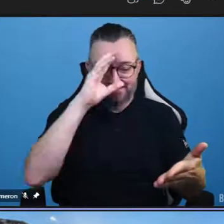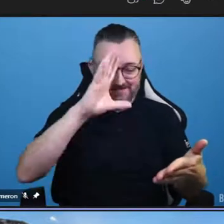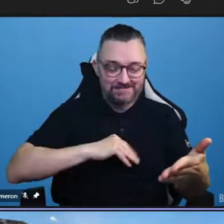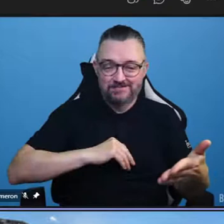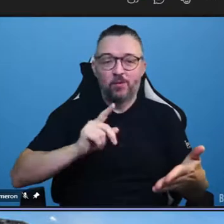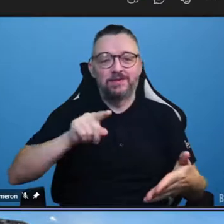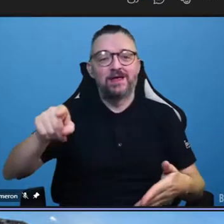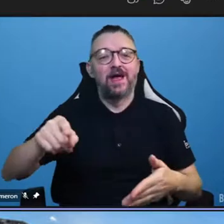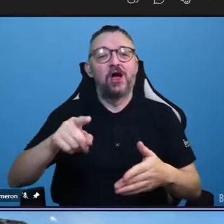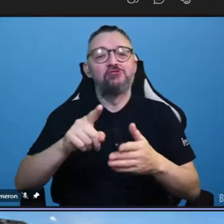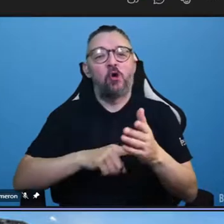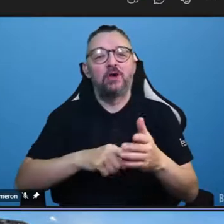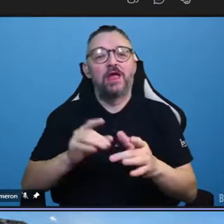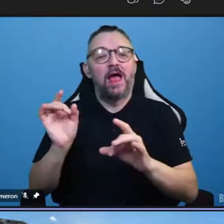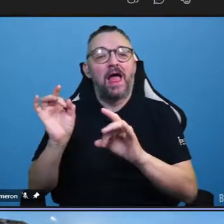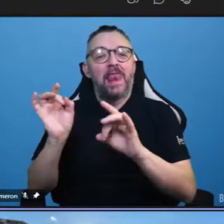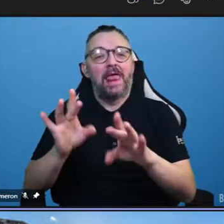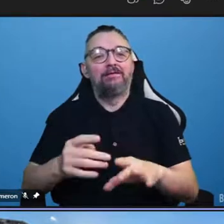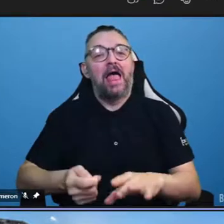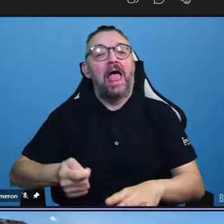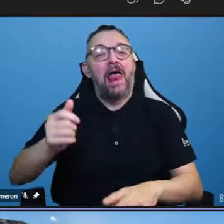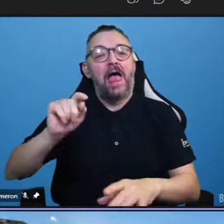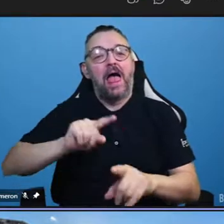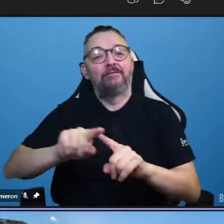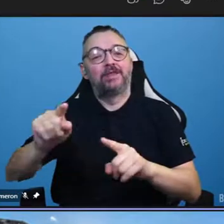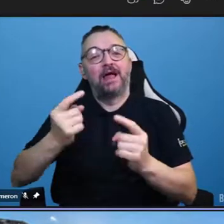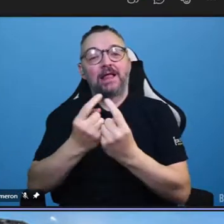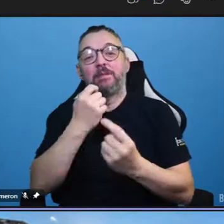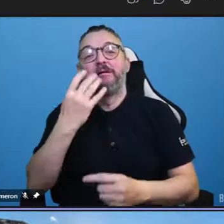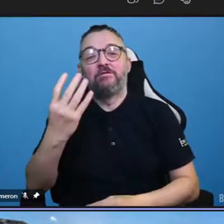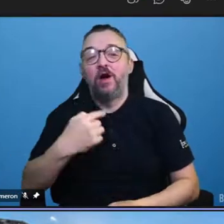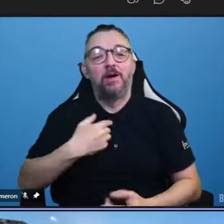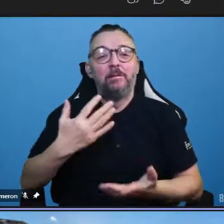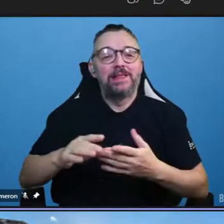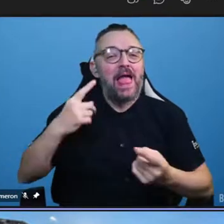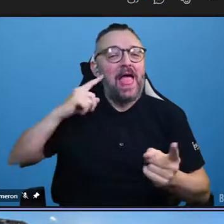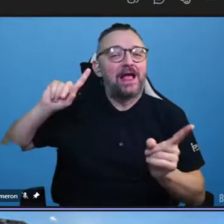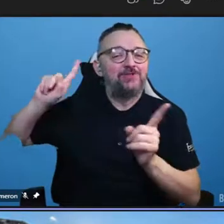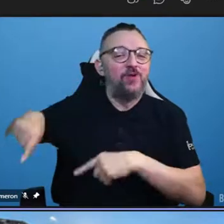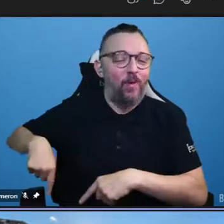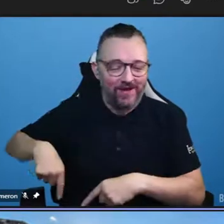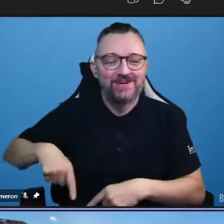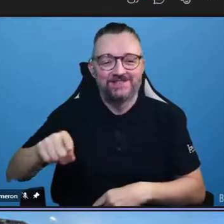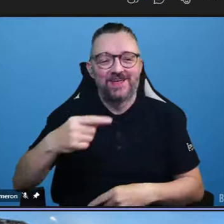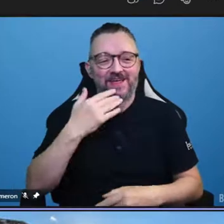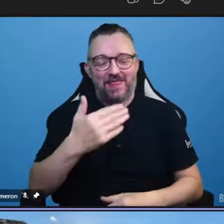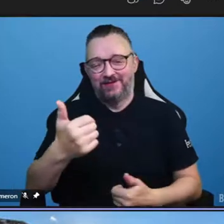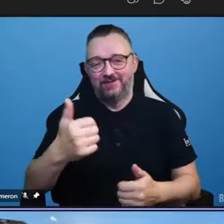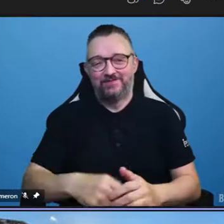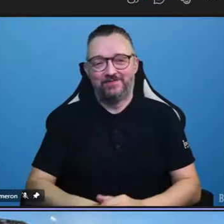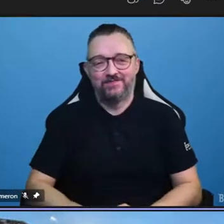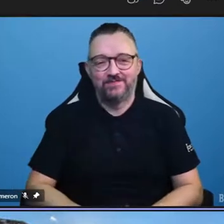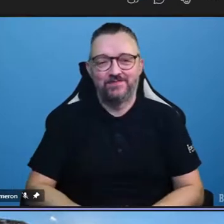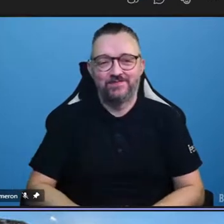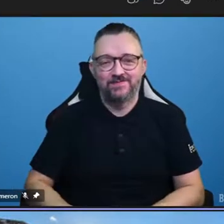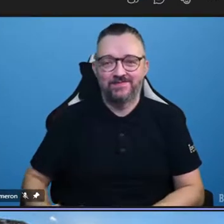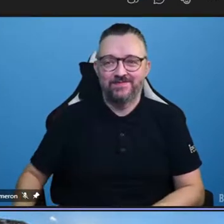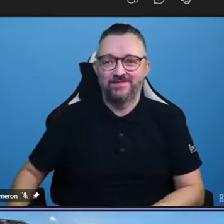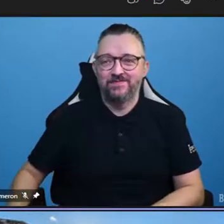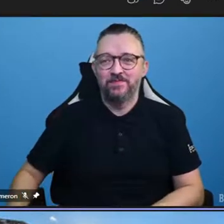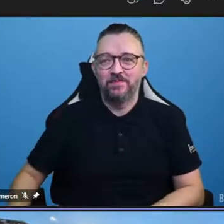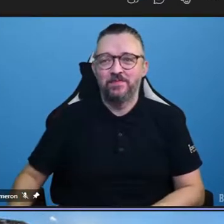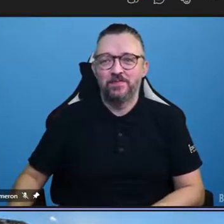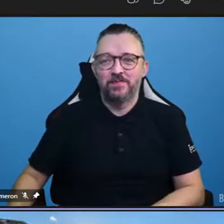and I completely ignored it. So I'm so sorry. But thank you very much for coming back. Thank you. Bye-bye. Bye. Bye.